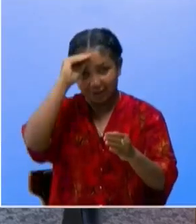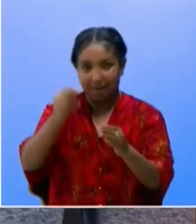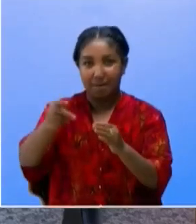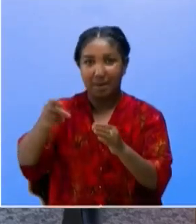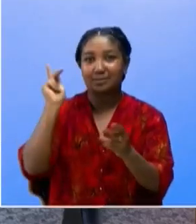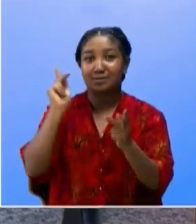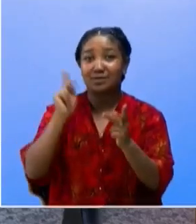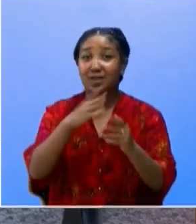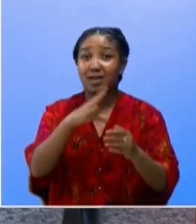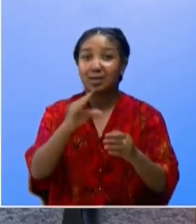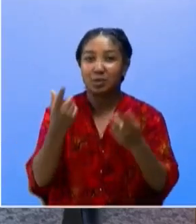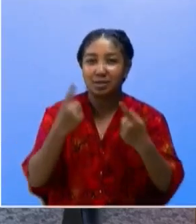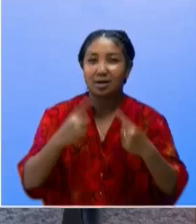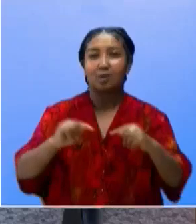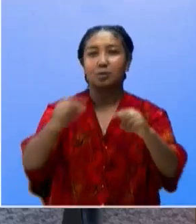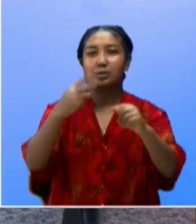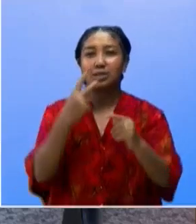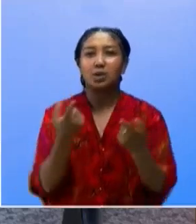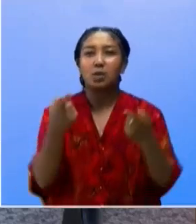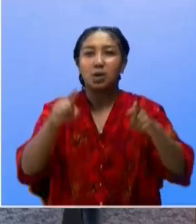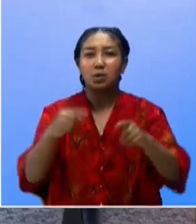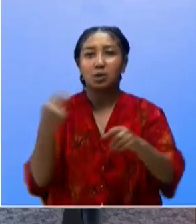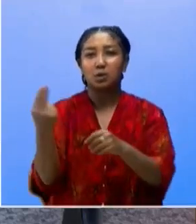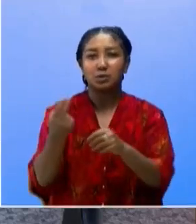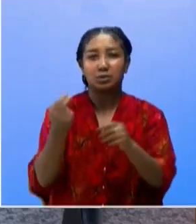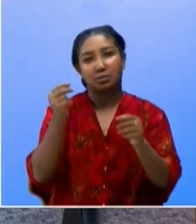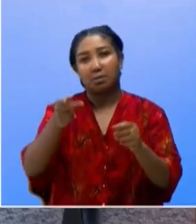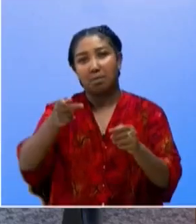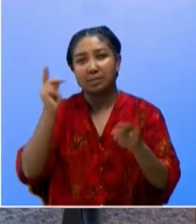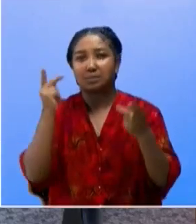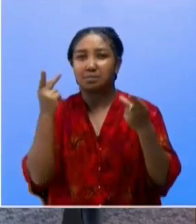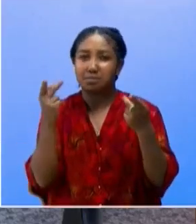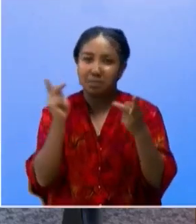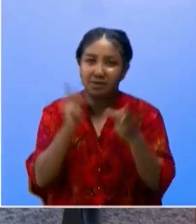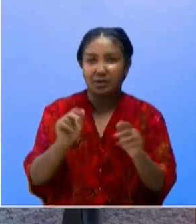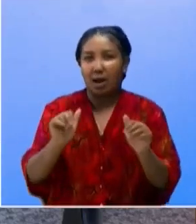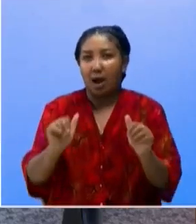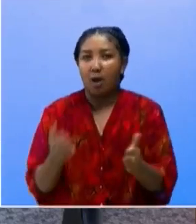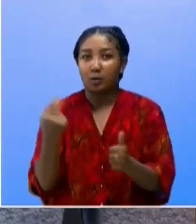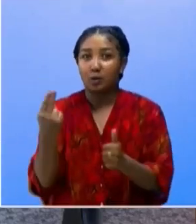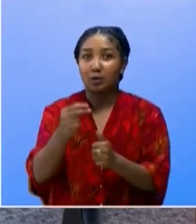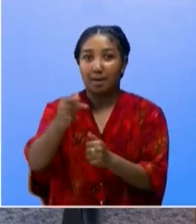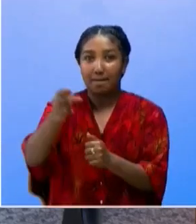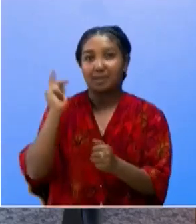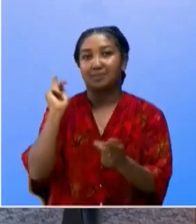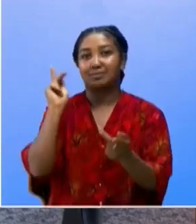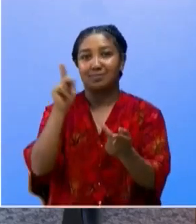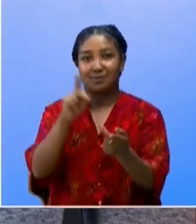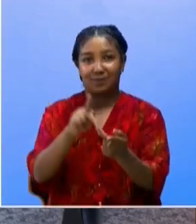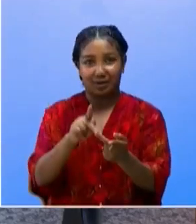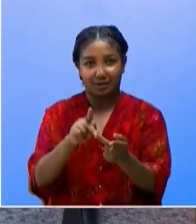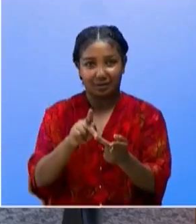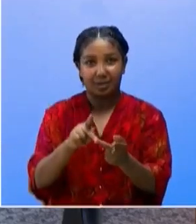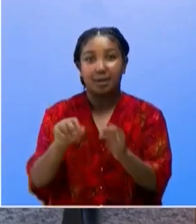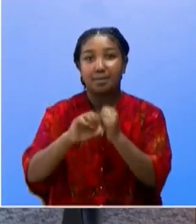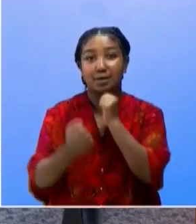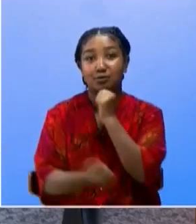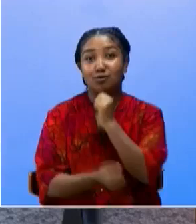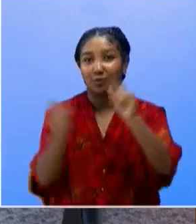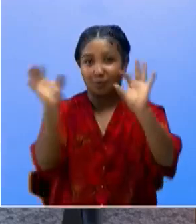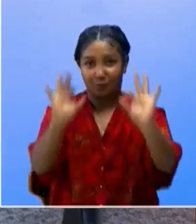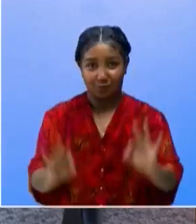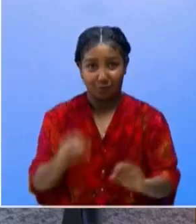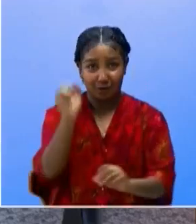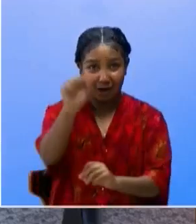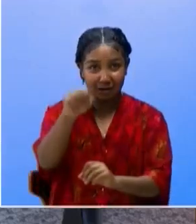perfect, and we tried to see when we use past perfect and how we use past perfect based on the form,